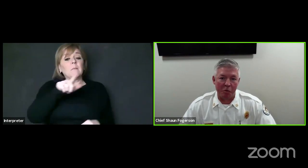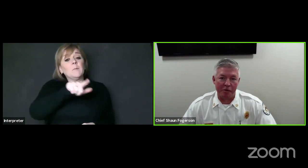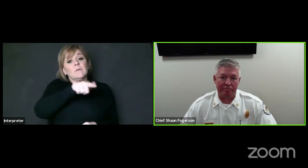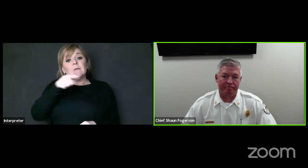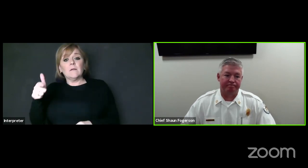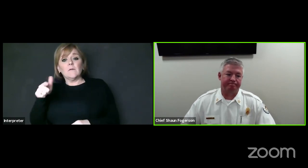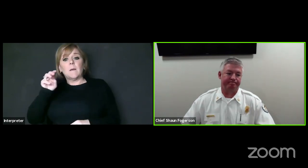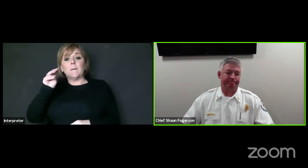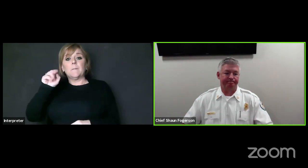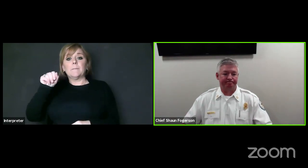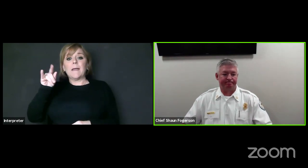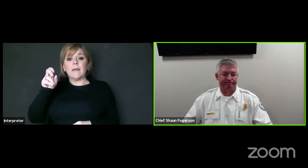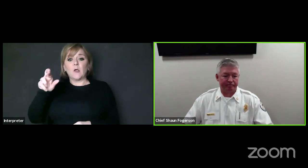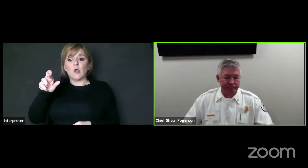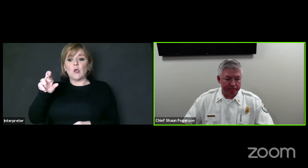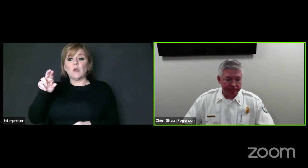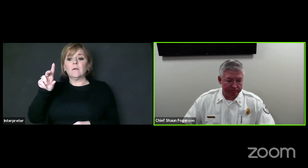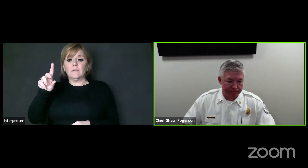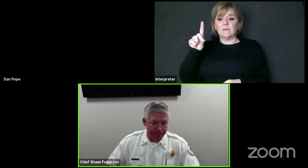Dan Pope.